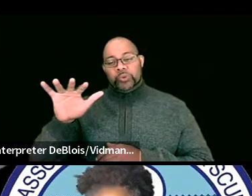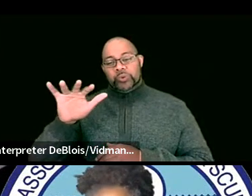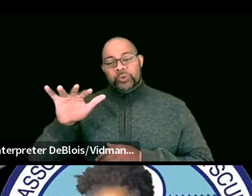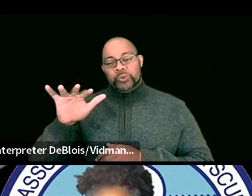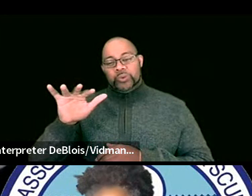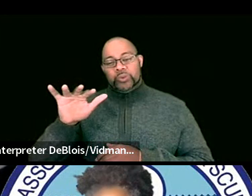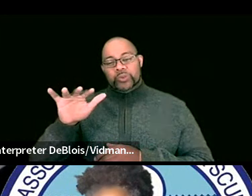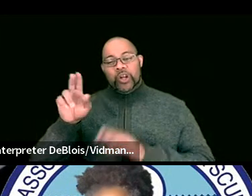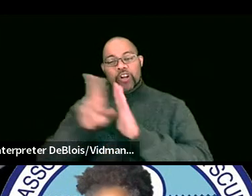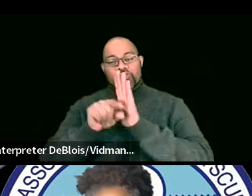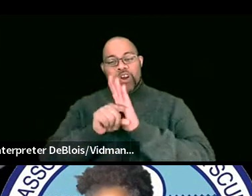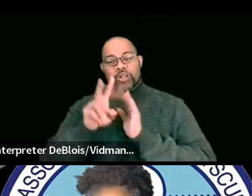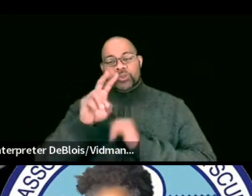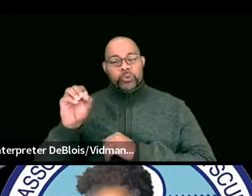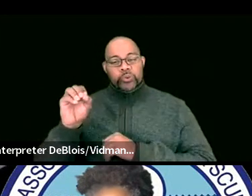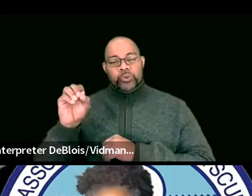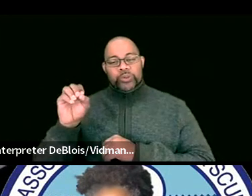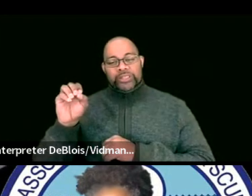undergrad,